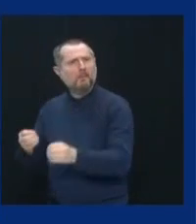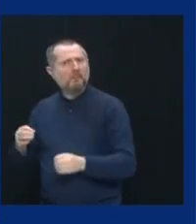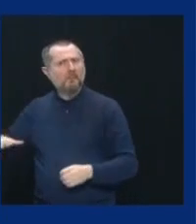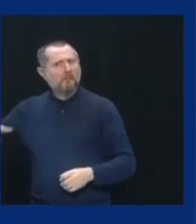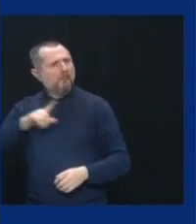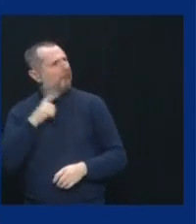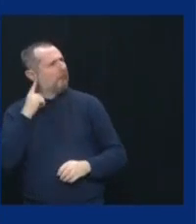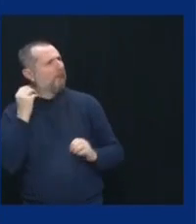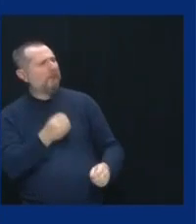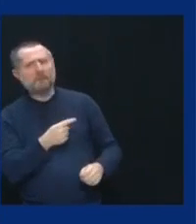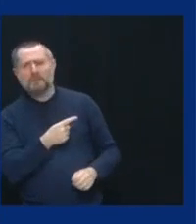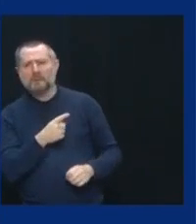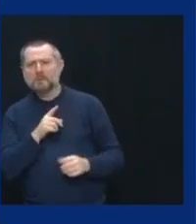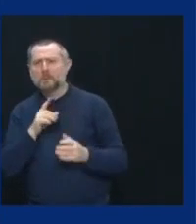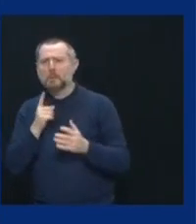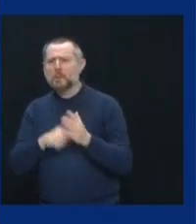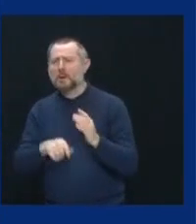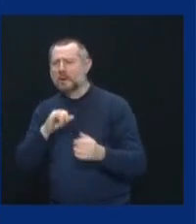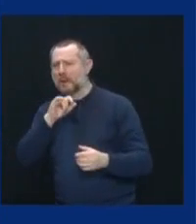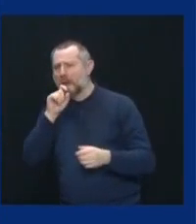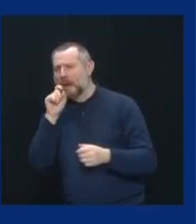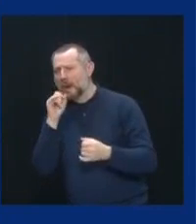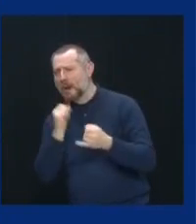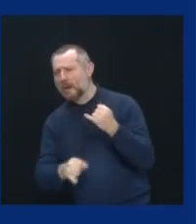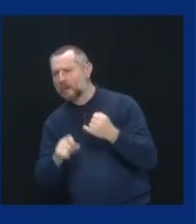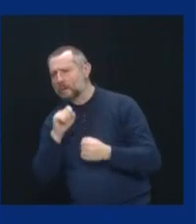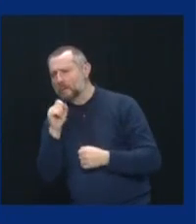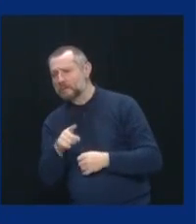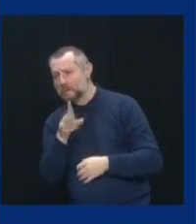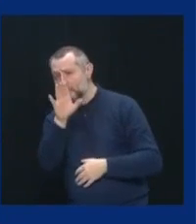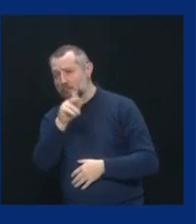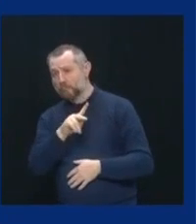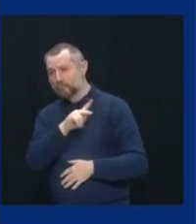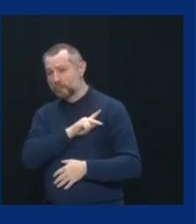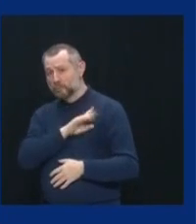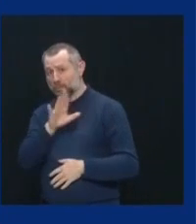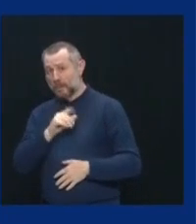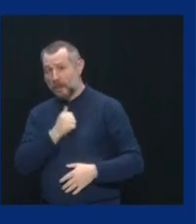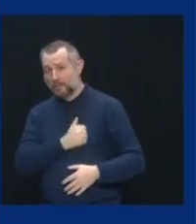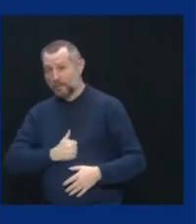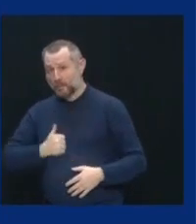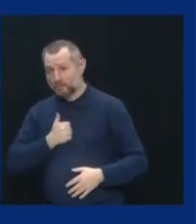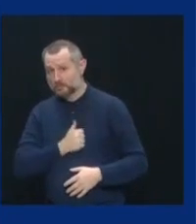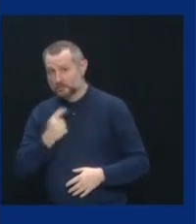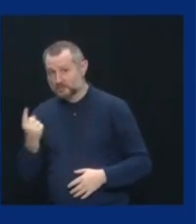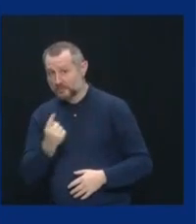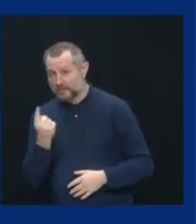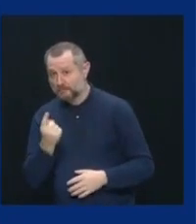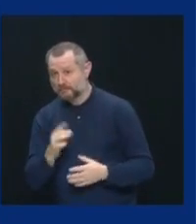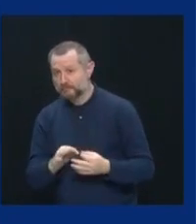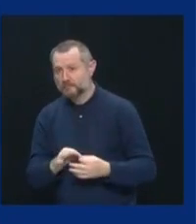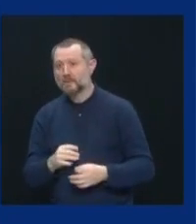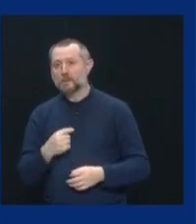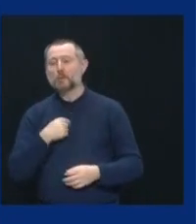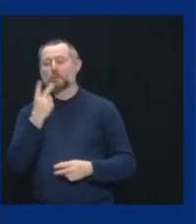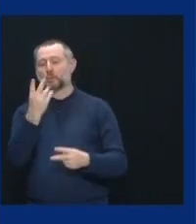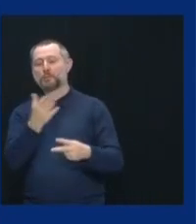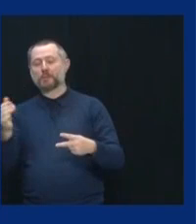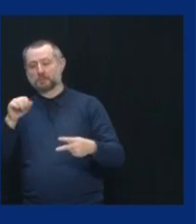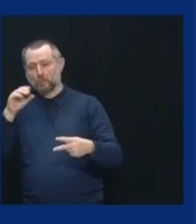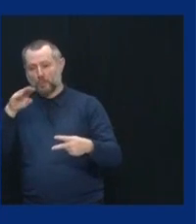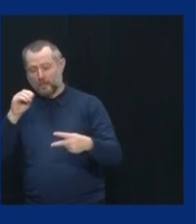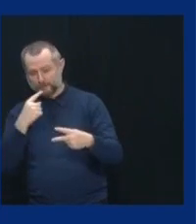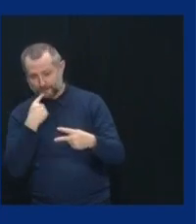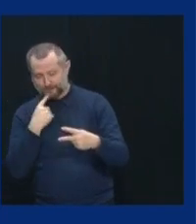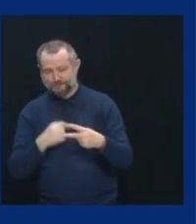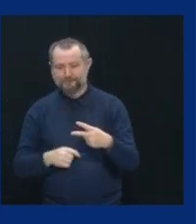one last question, is there anything that you personally apologize for in this whole process? Yeah, two things. One,